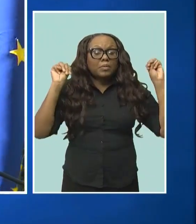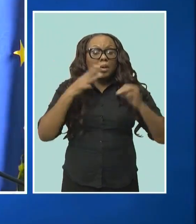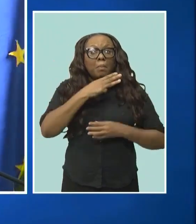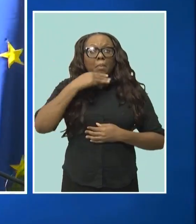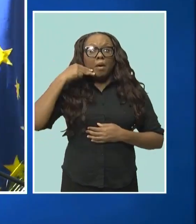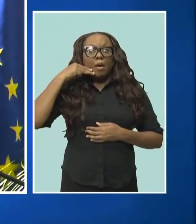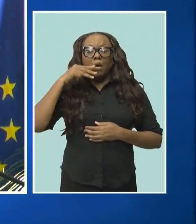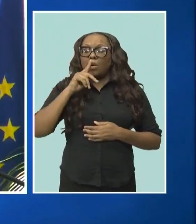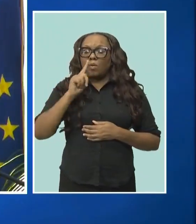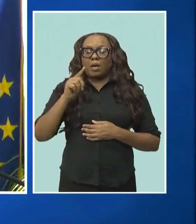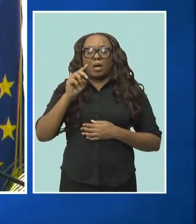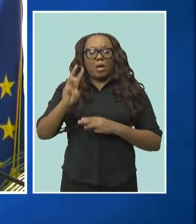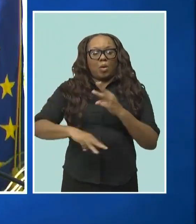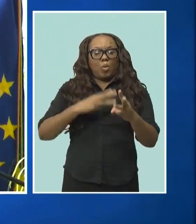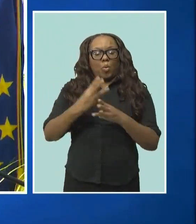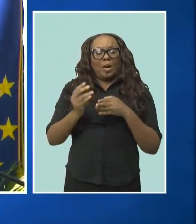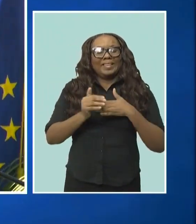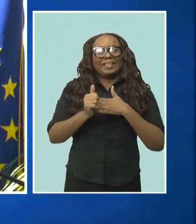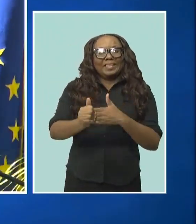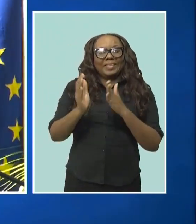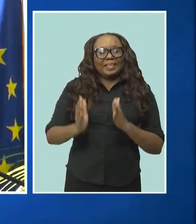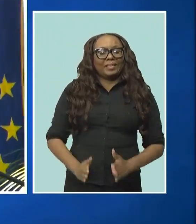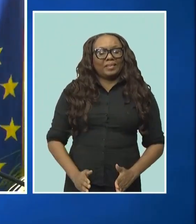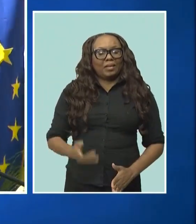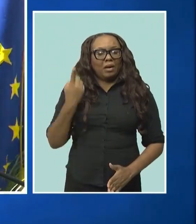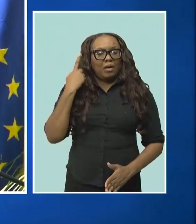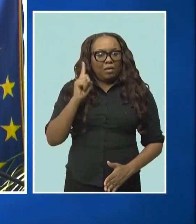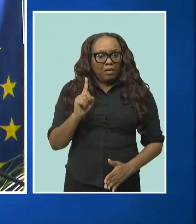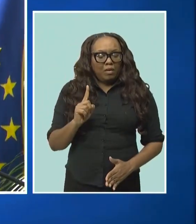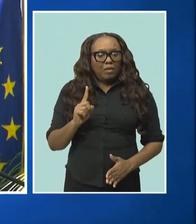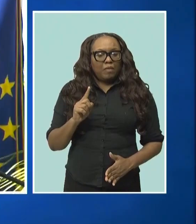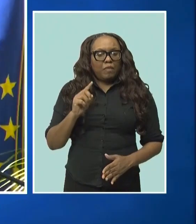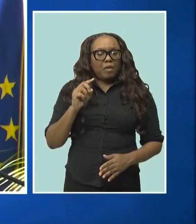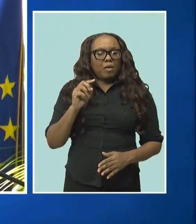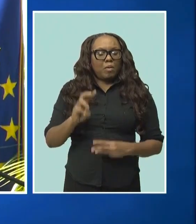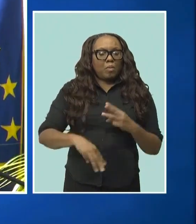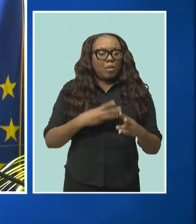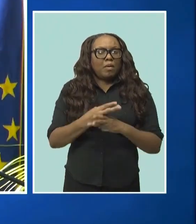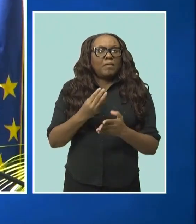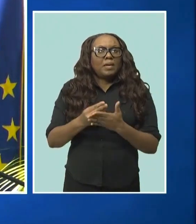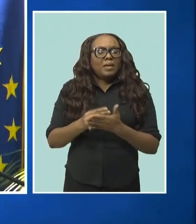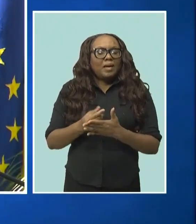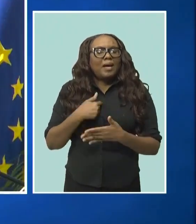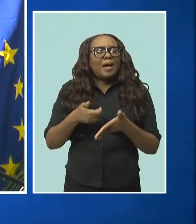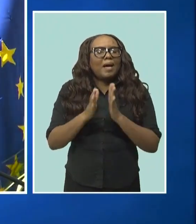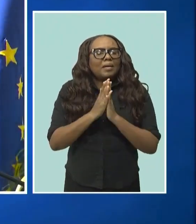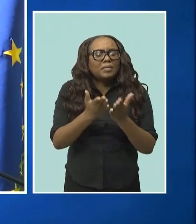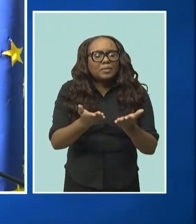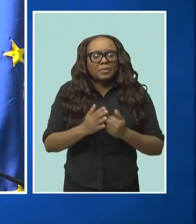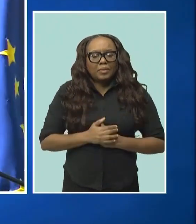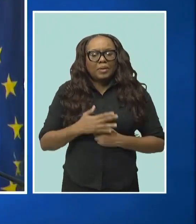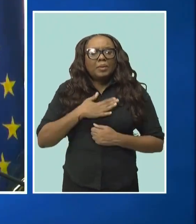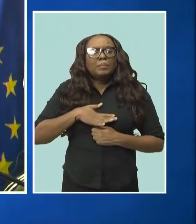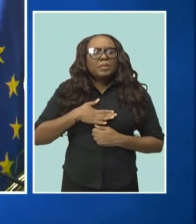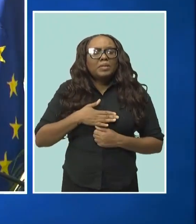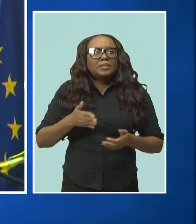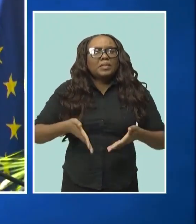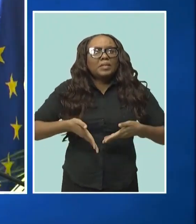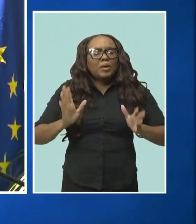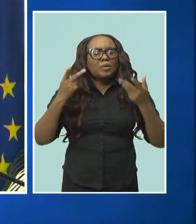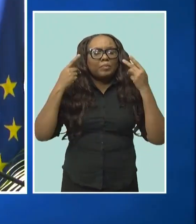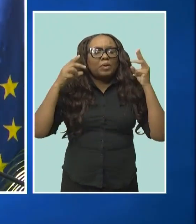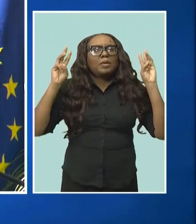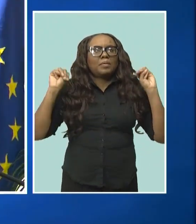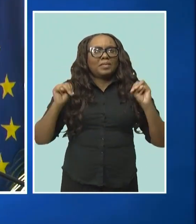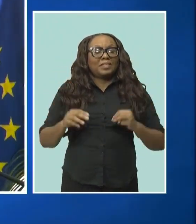on the future of international finance. And we beg you, allow her to make this effort. You know,